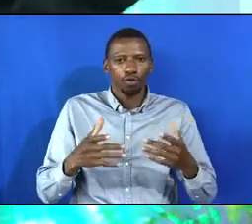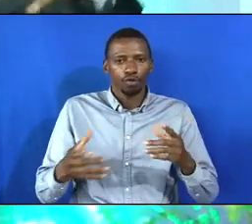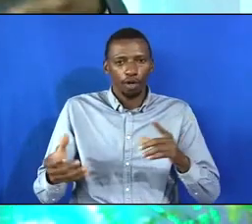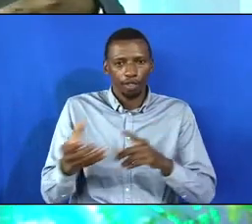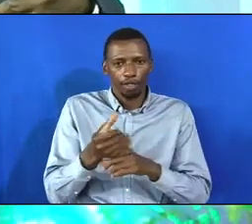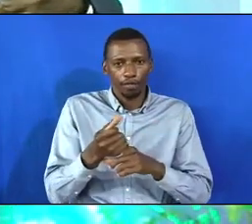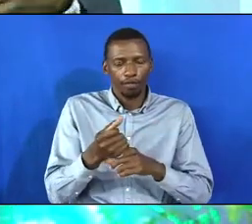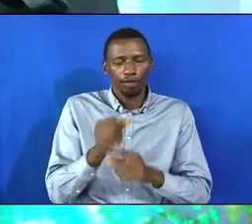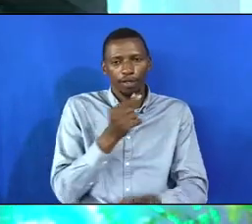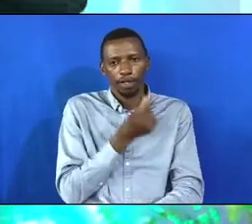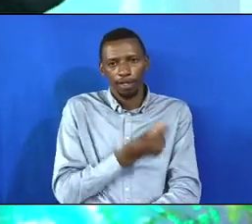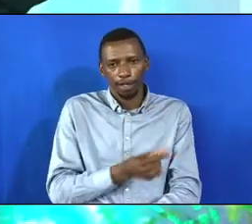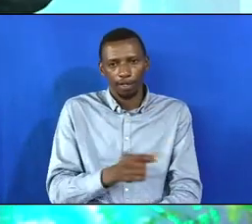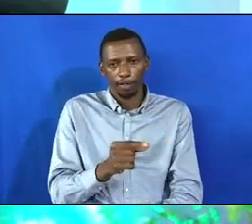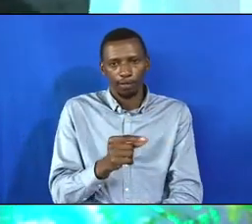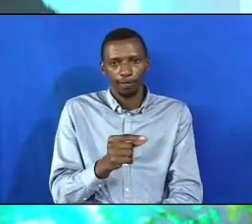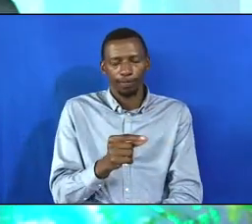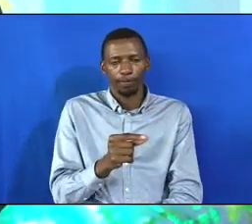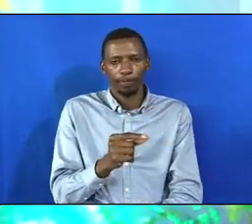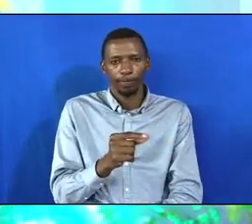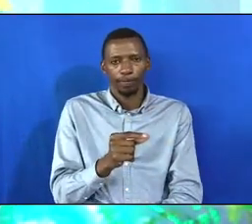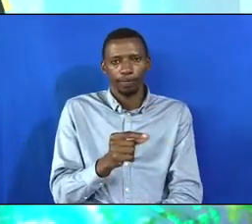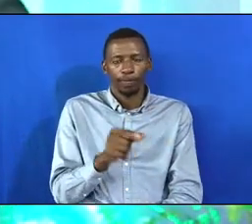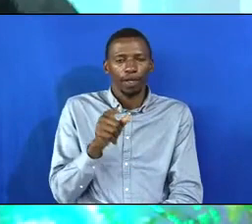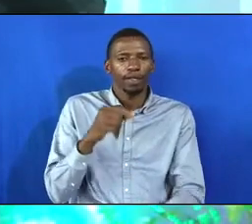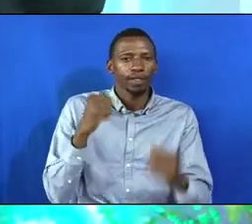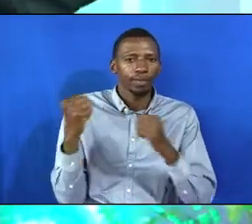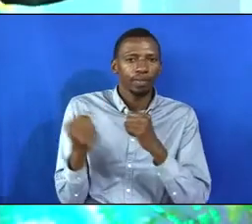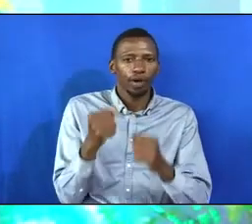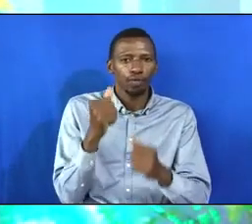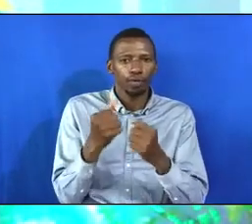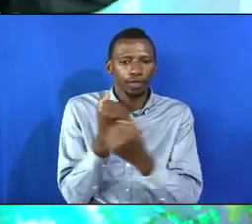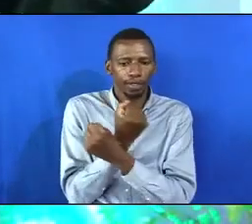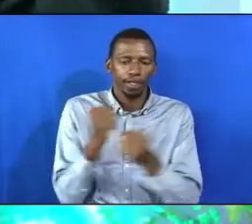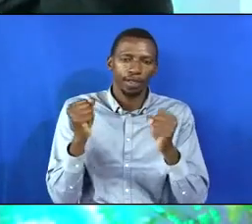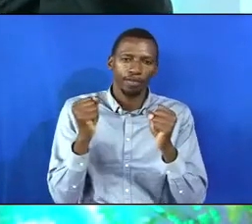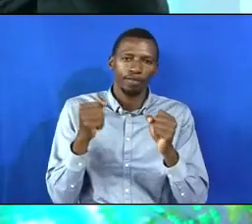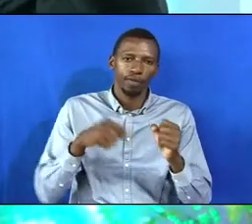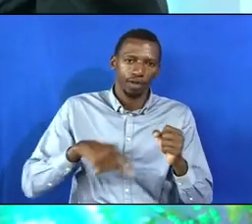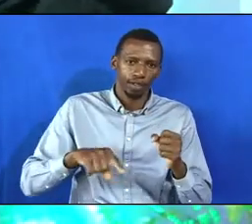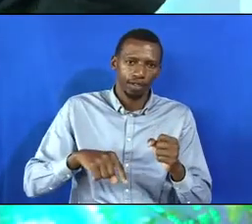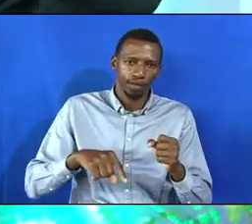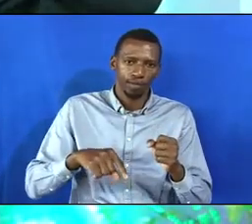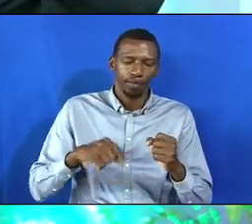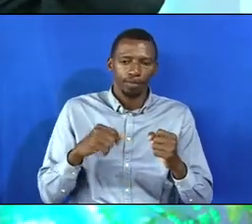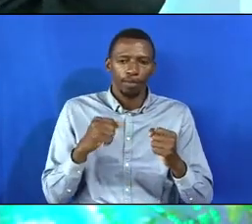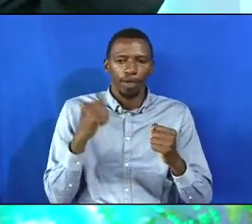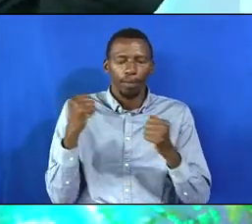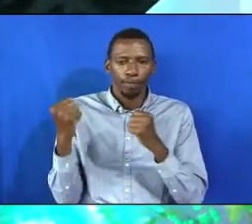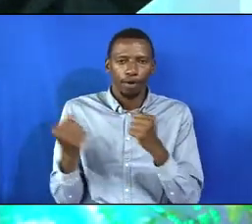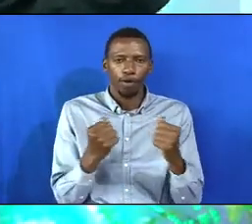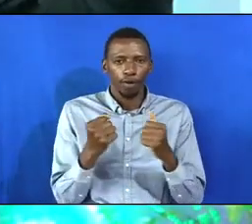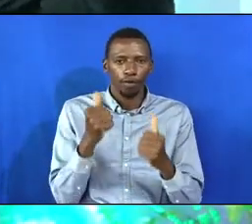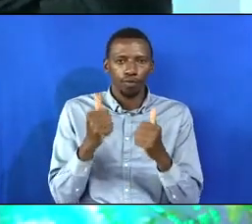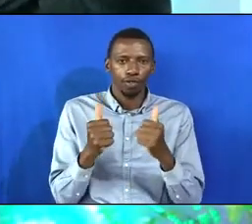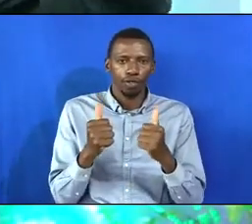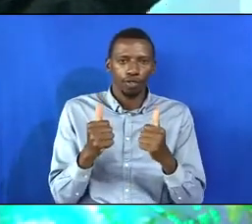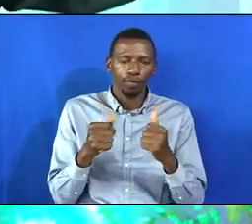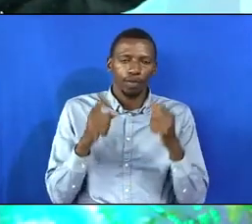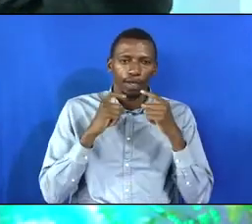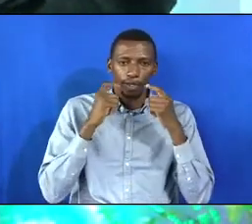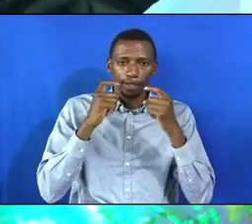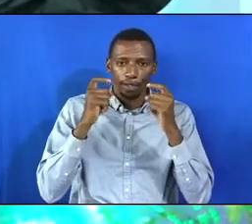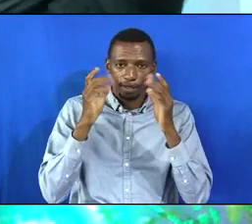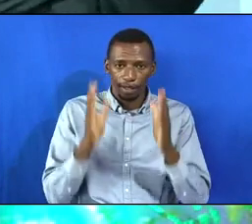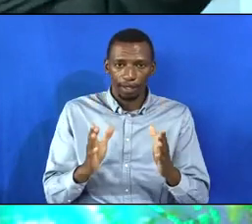what we must have. That power that saves us, that power that comes to sinners, that we don't merit, but nevertheless,